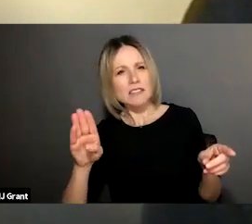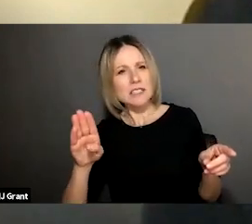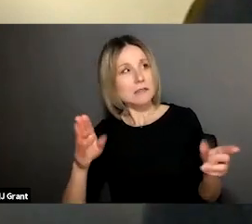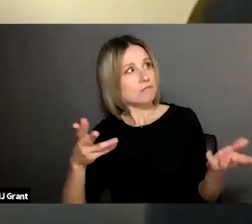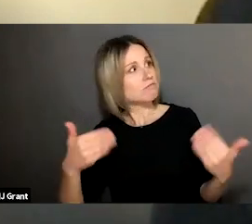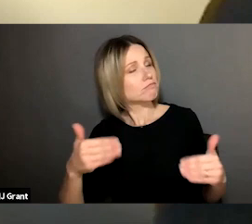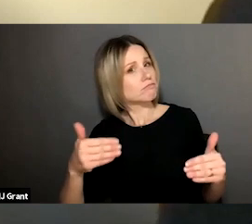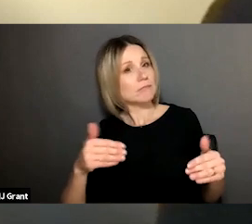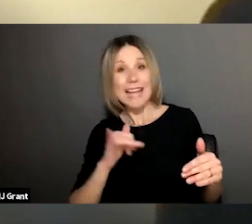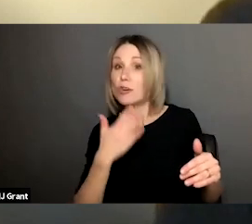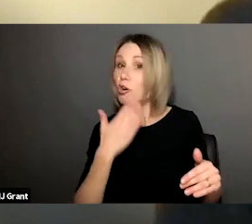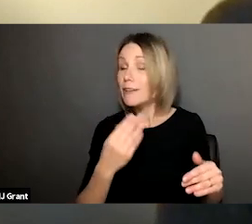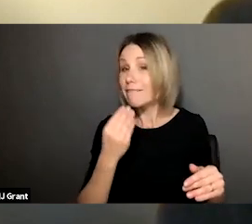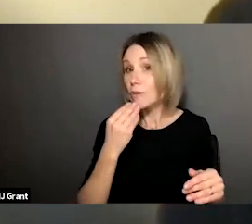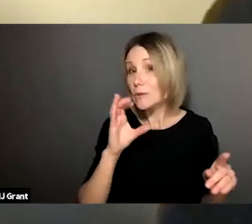not surprisingly, is a good food city.